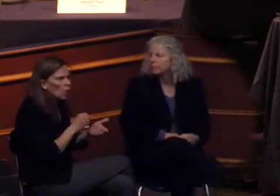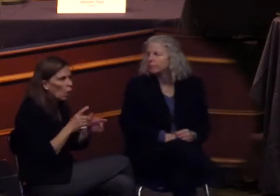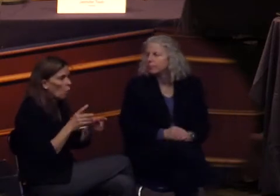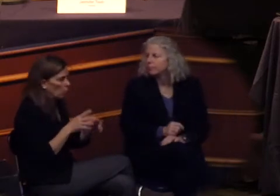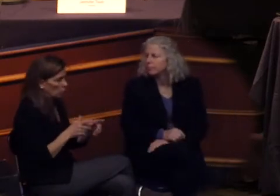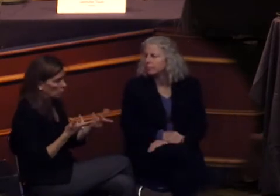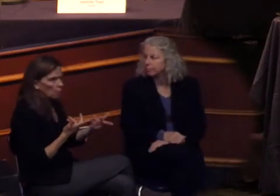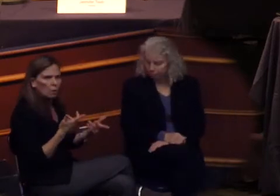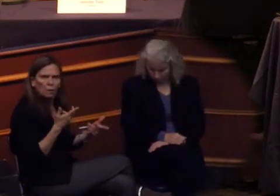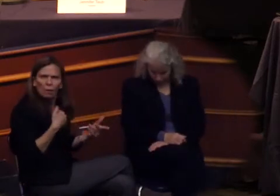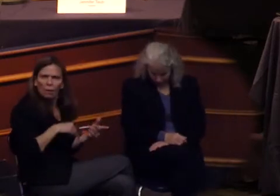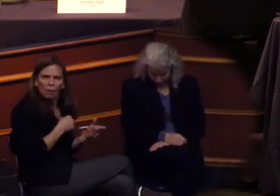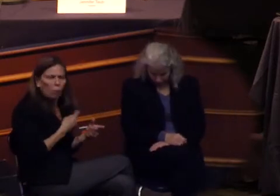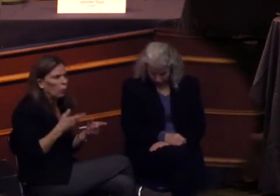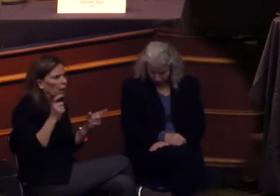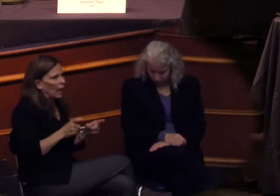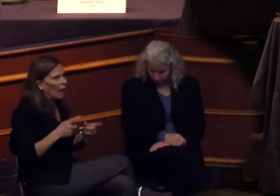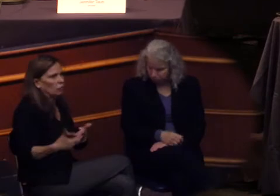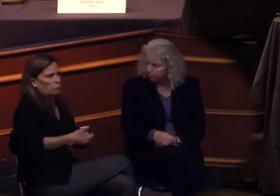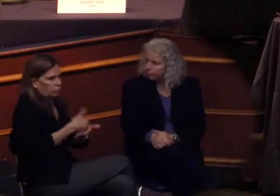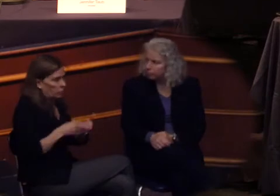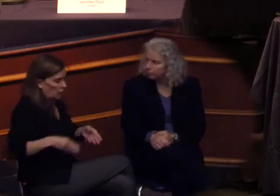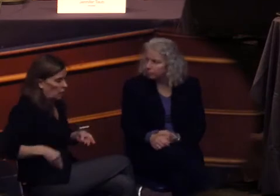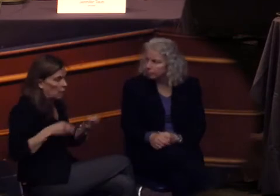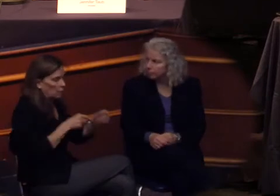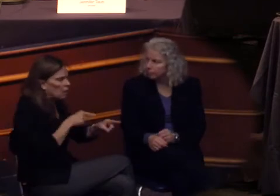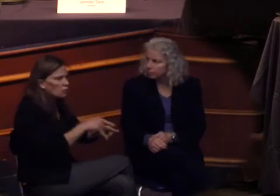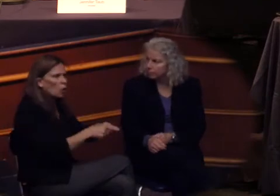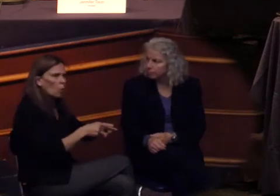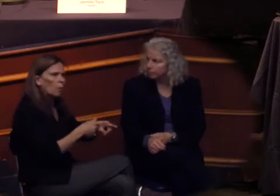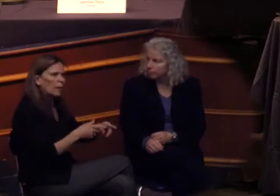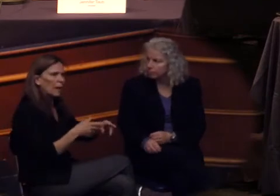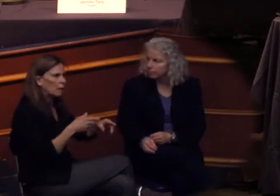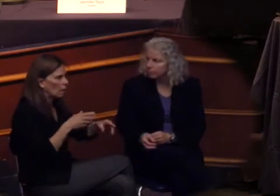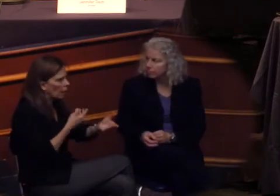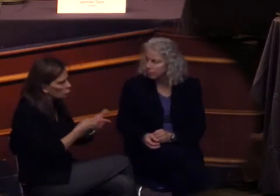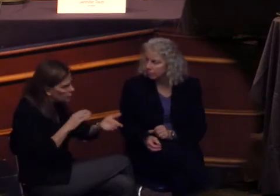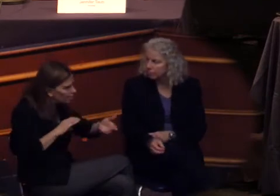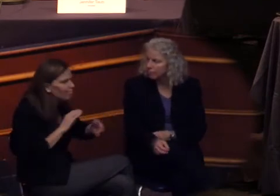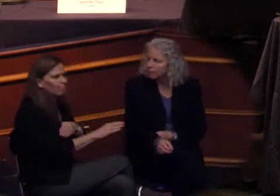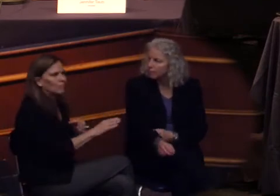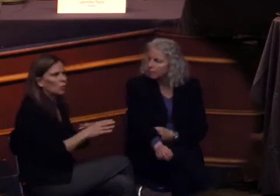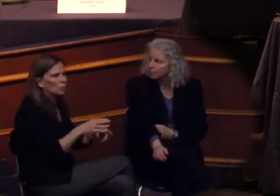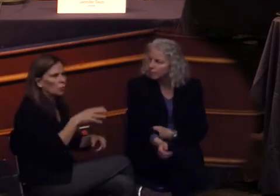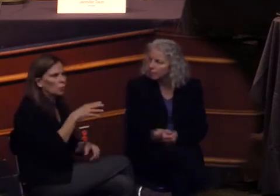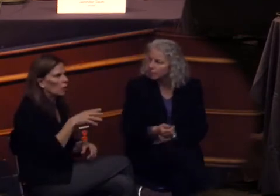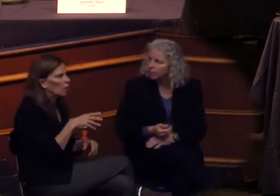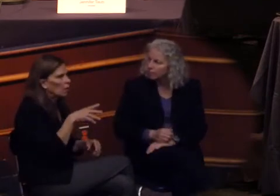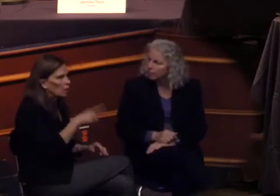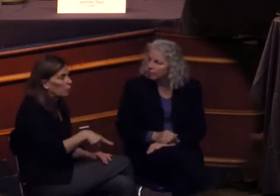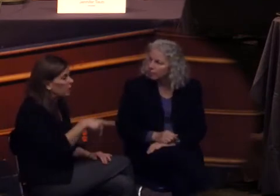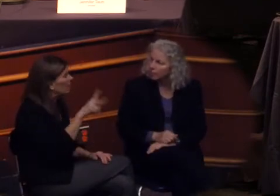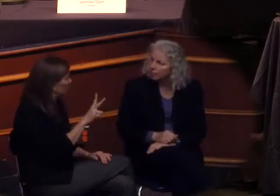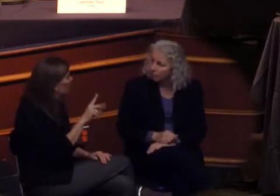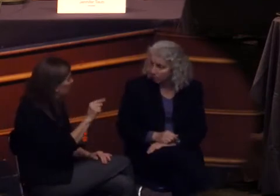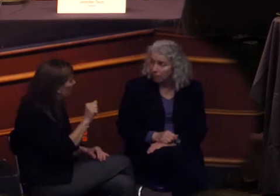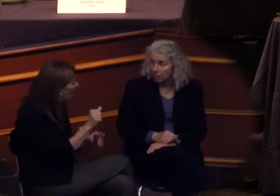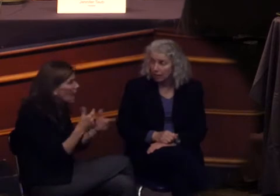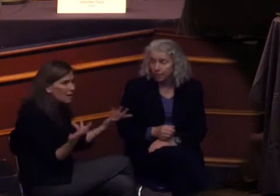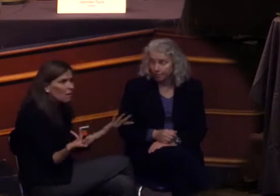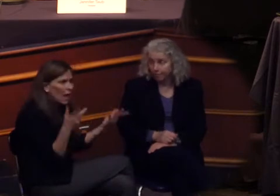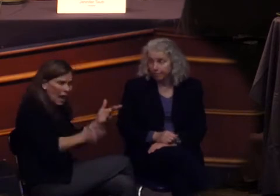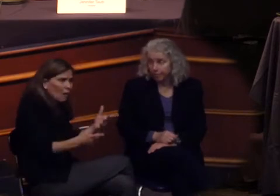to pay more so that we can invest in the Pioneer Valley Regional Transit Authority. Not gut it. Expand it.